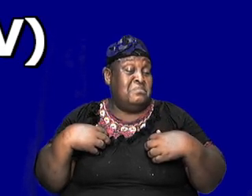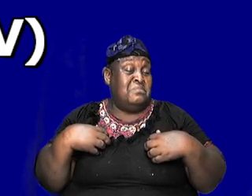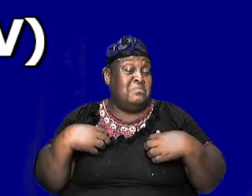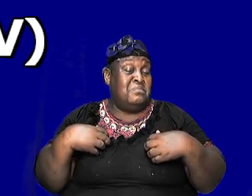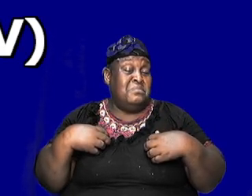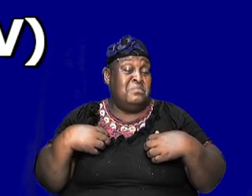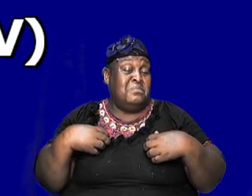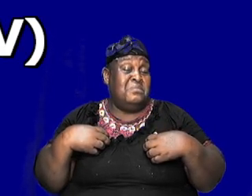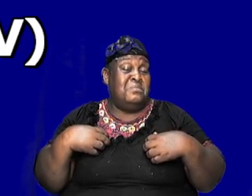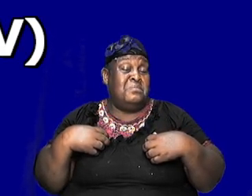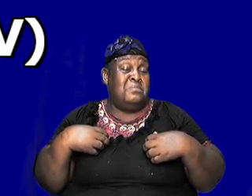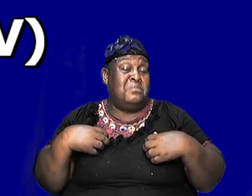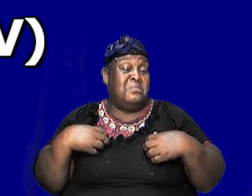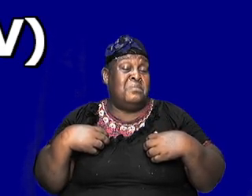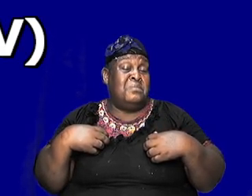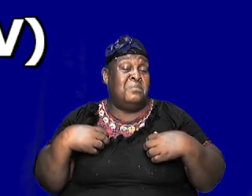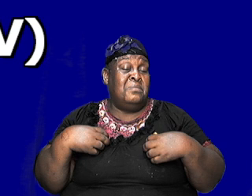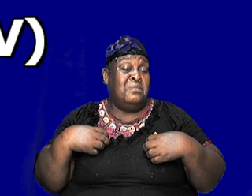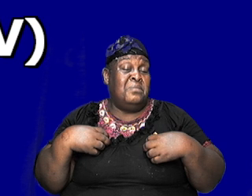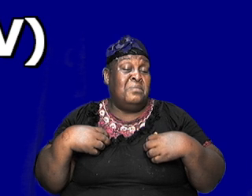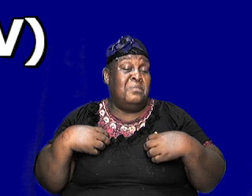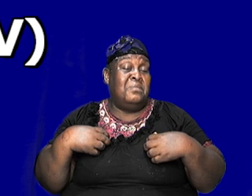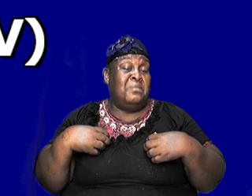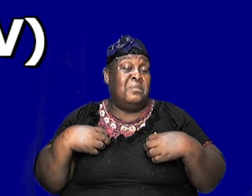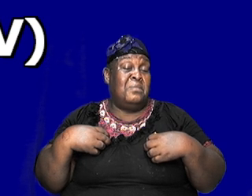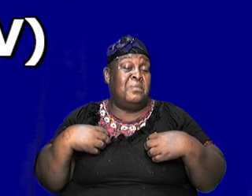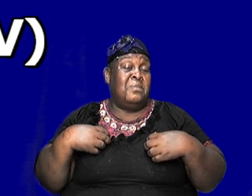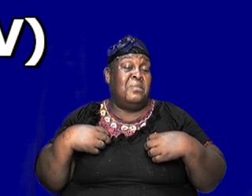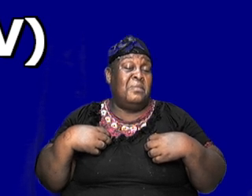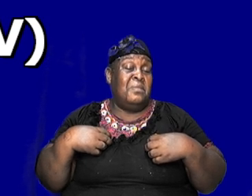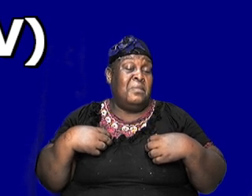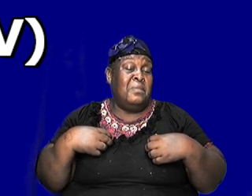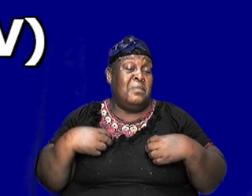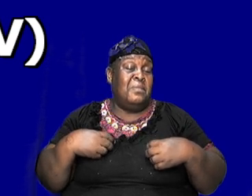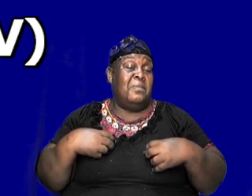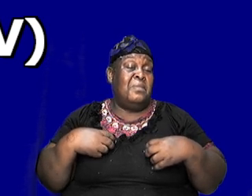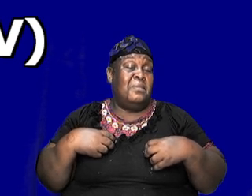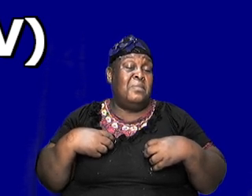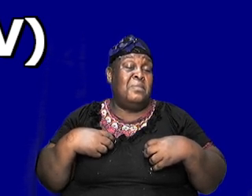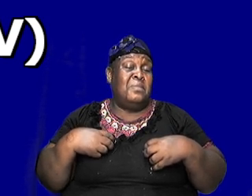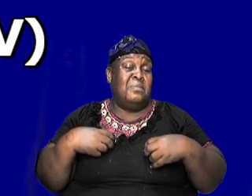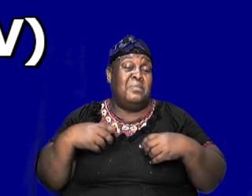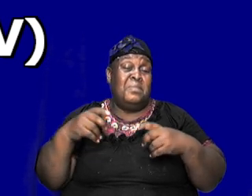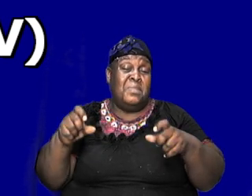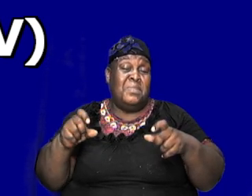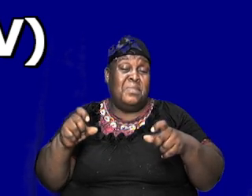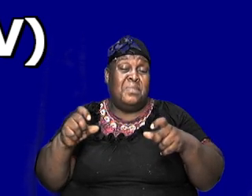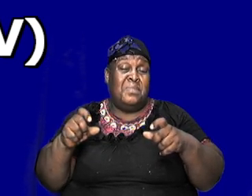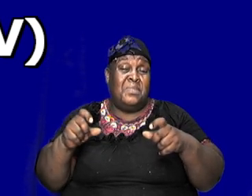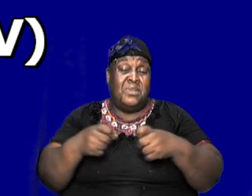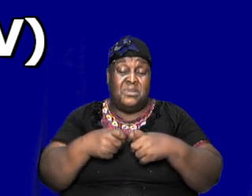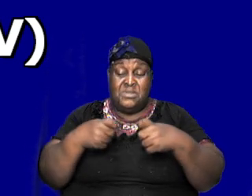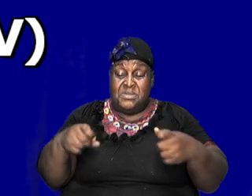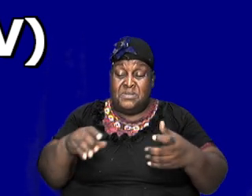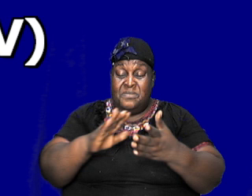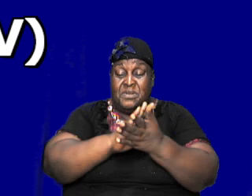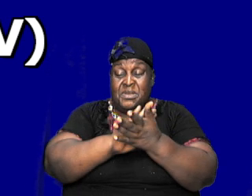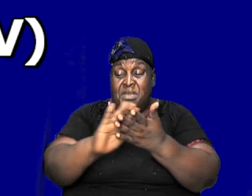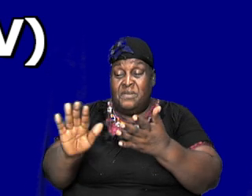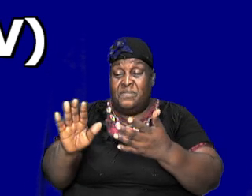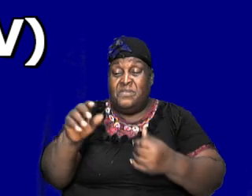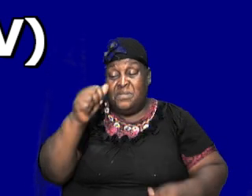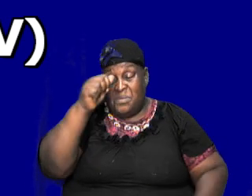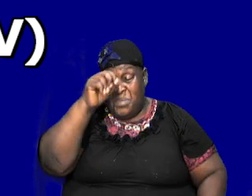which was the need for his sin to be forgiven him. Now,